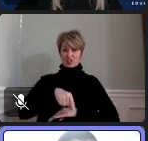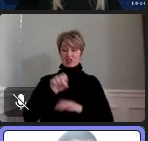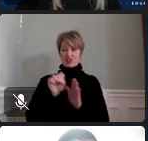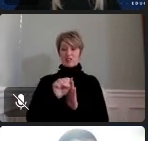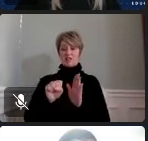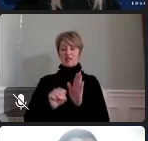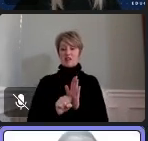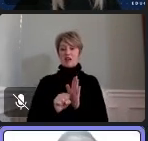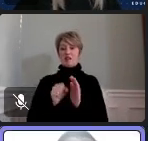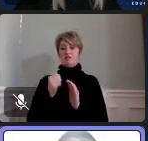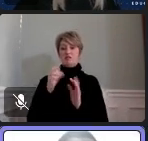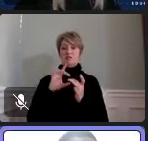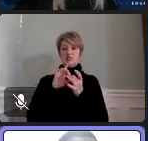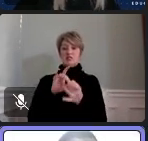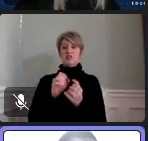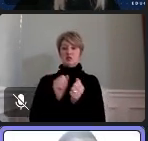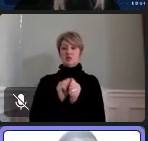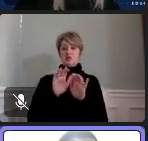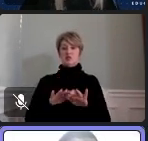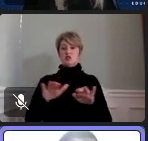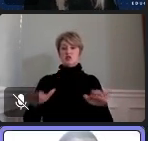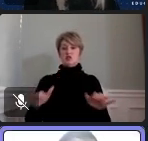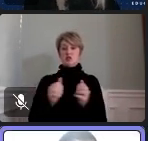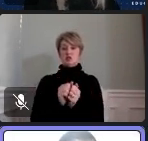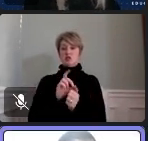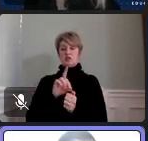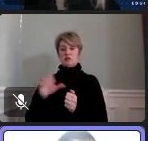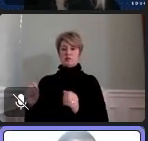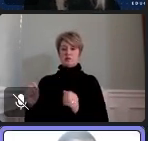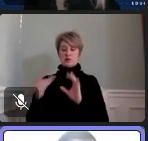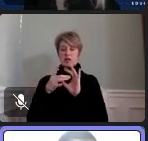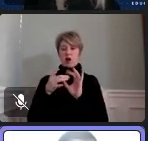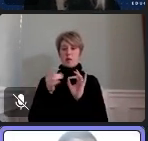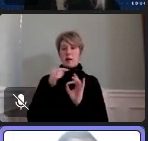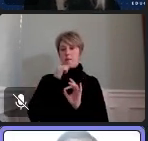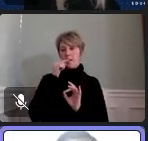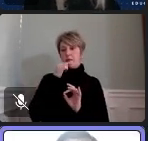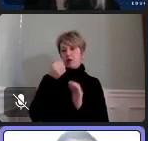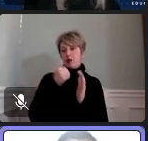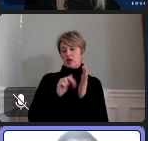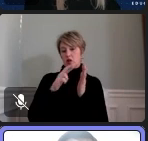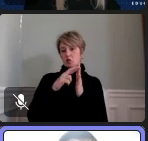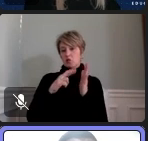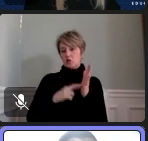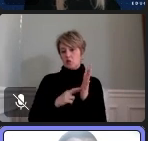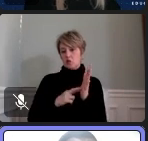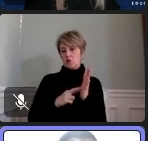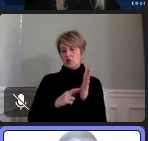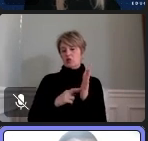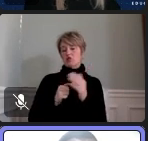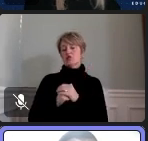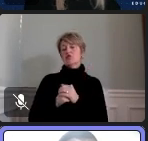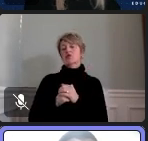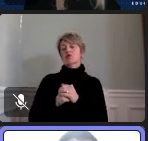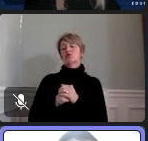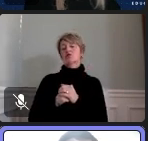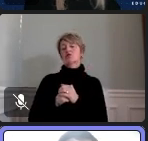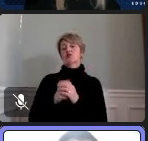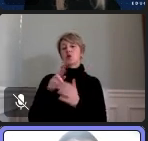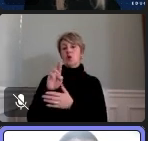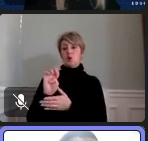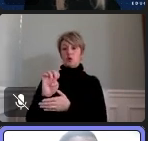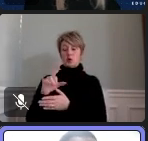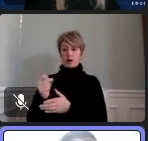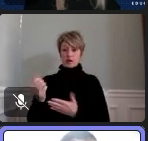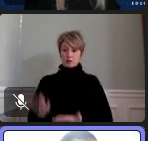disabilities, comment publicly on any rules or regulations proposed by the